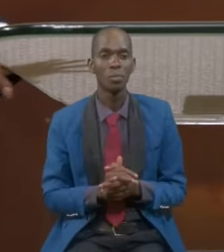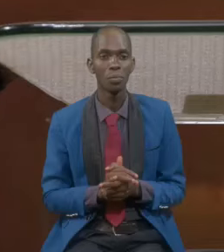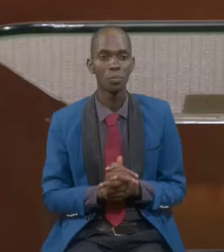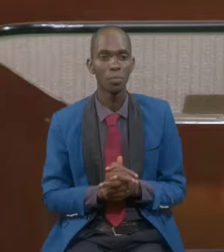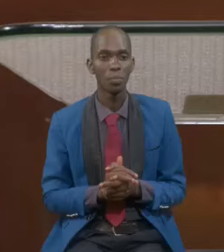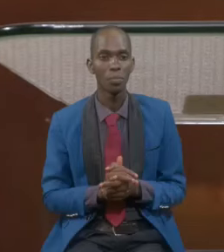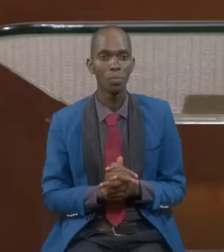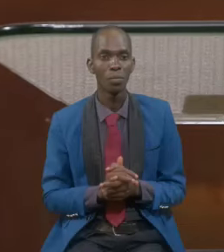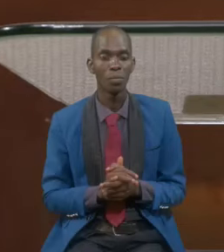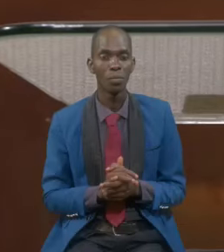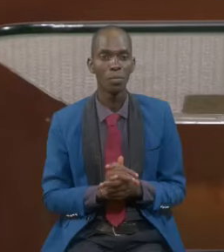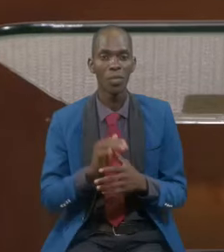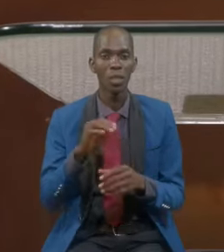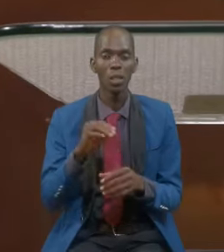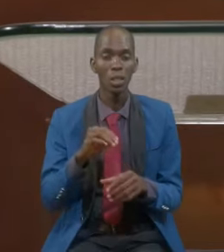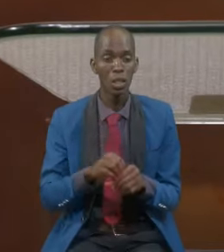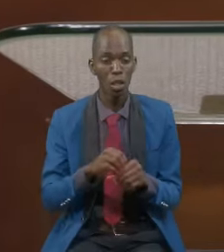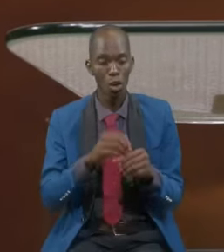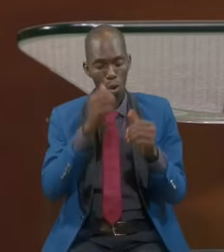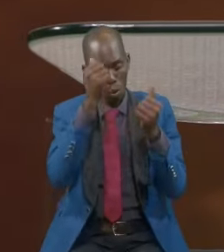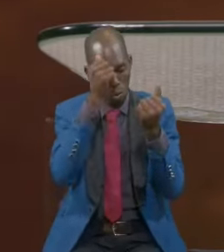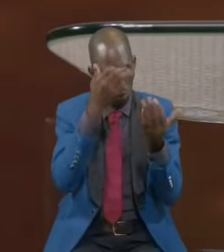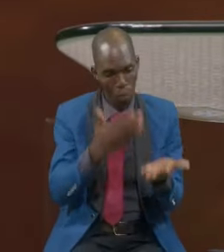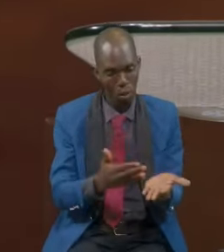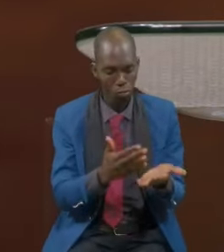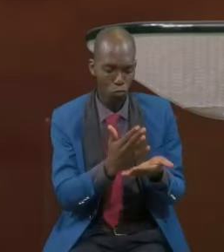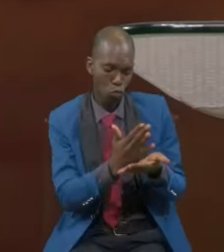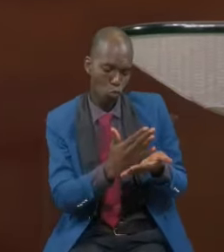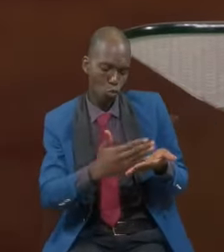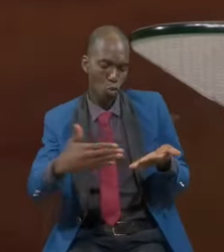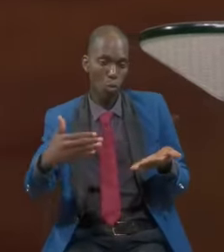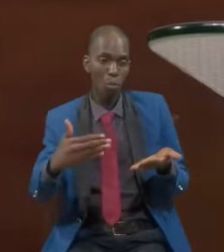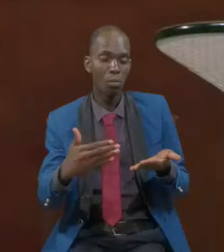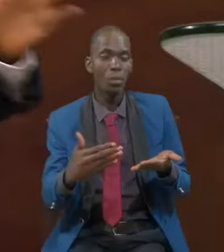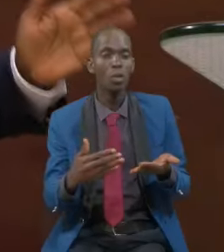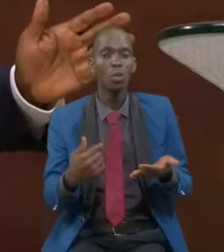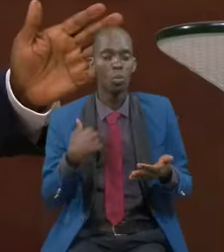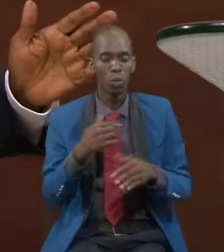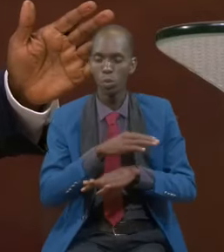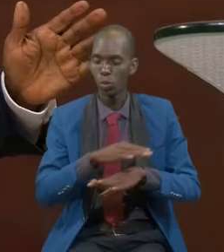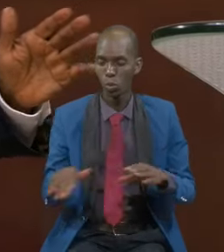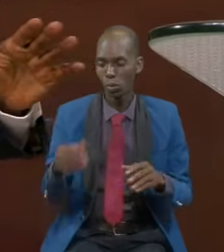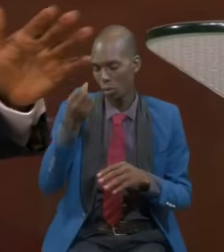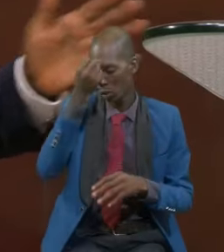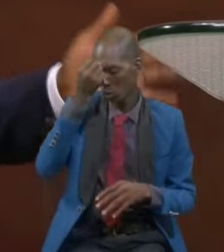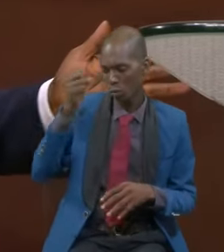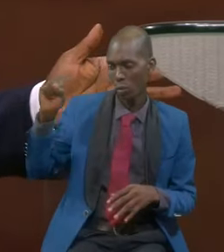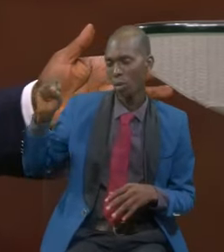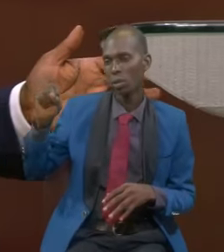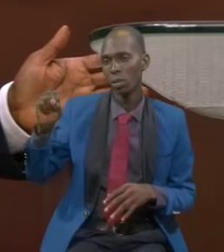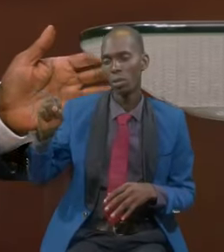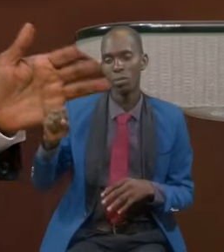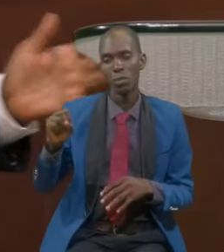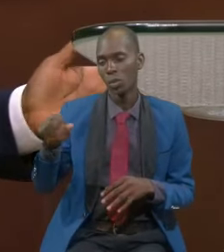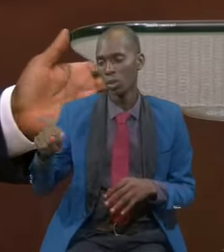the law. In obeying one part of scripture, we do not disregard or